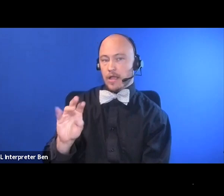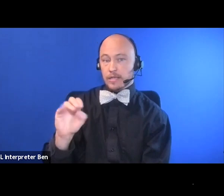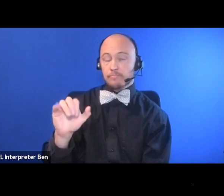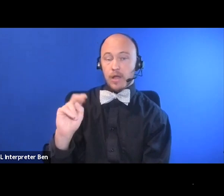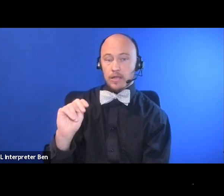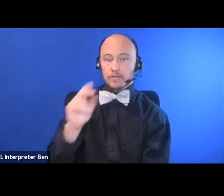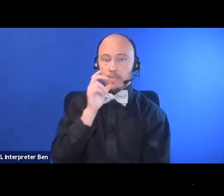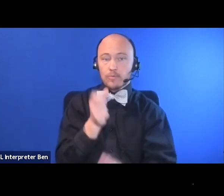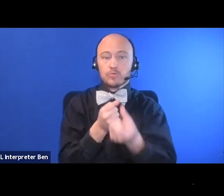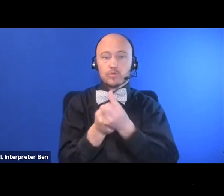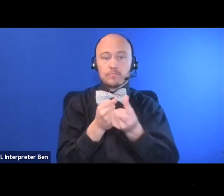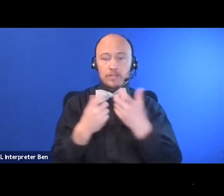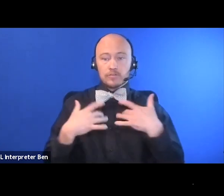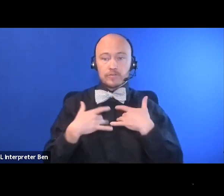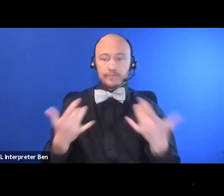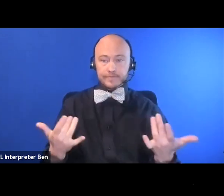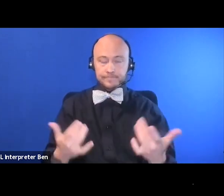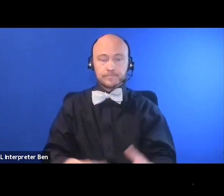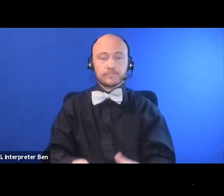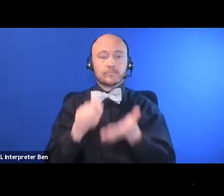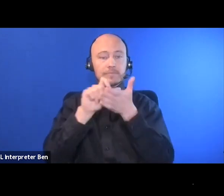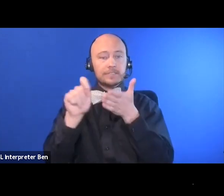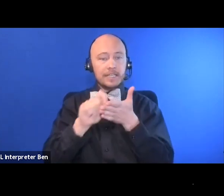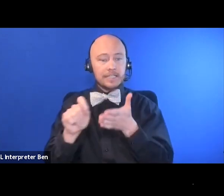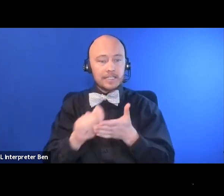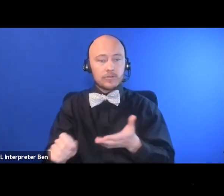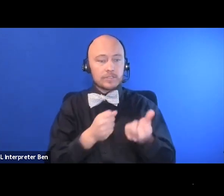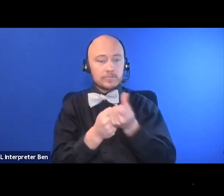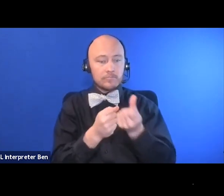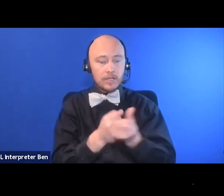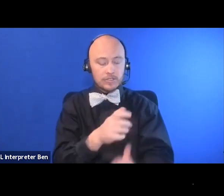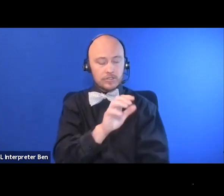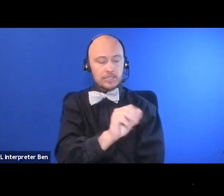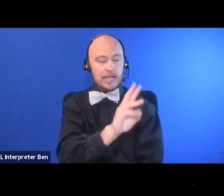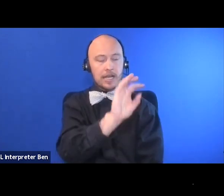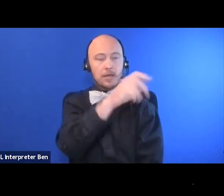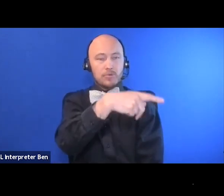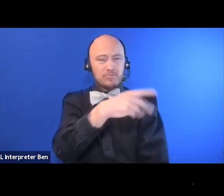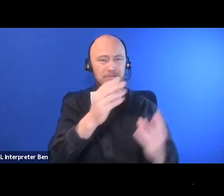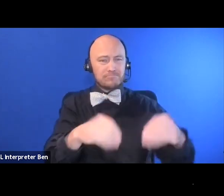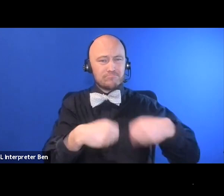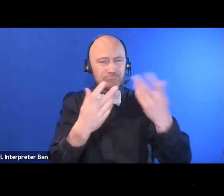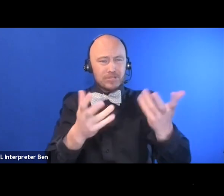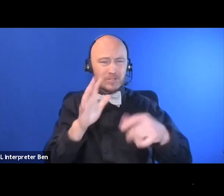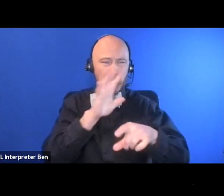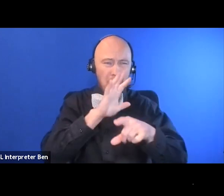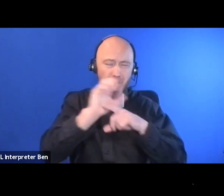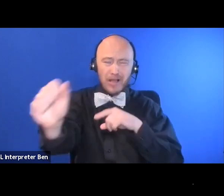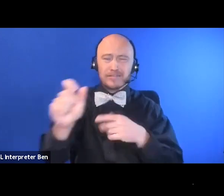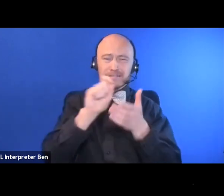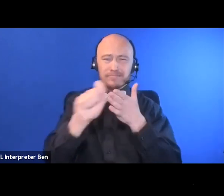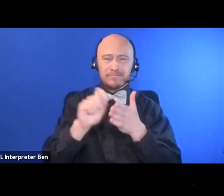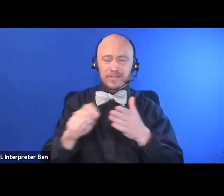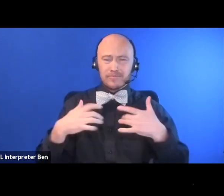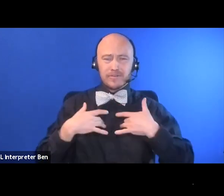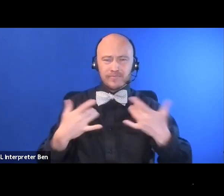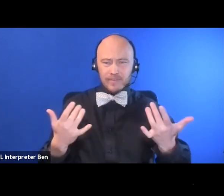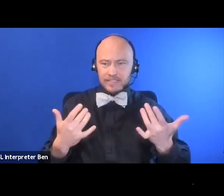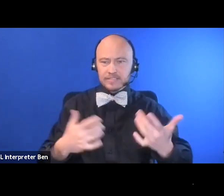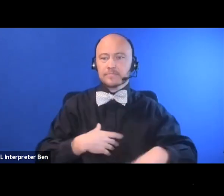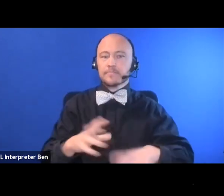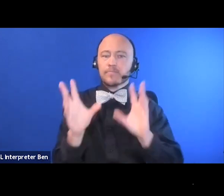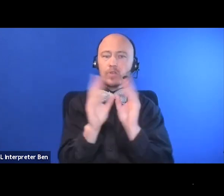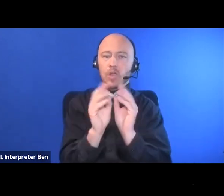event. Our literary partners and sponsors allow AWP to present these extraordinary literary events and help us keep our